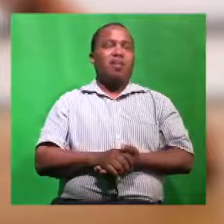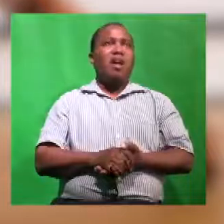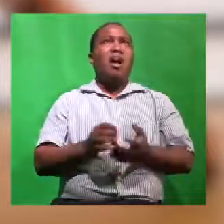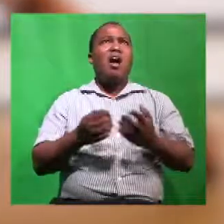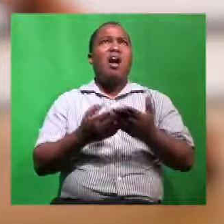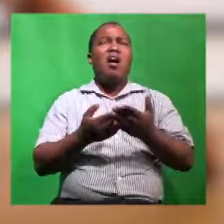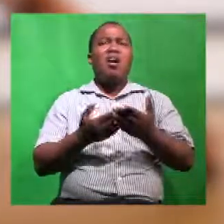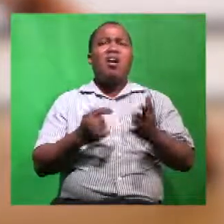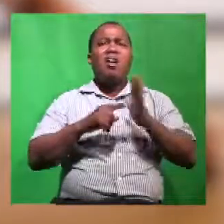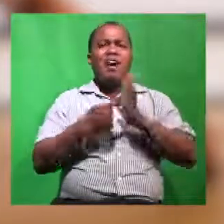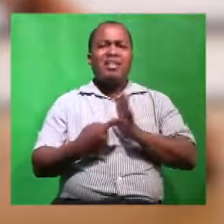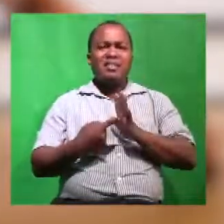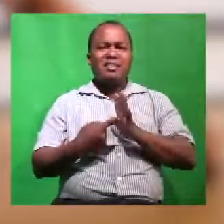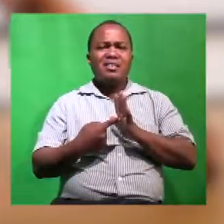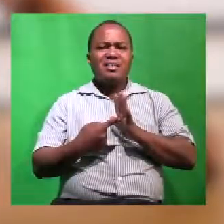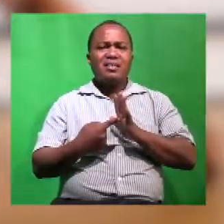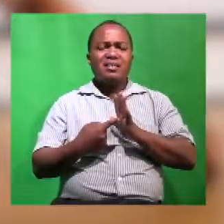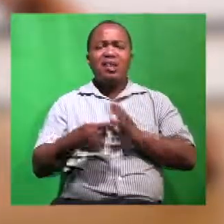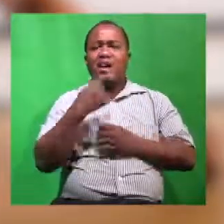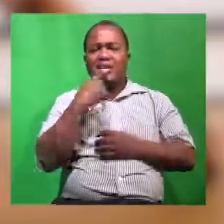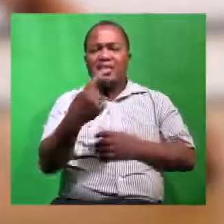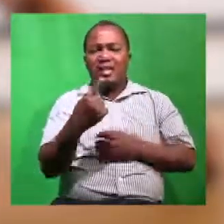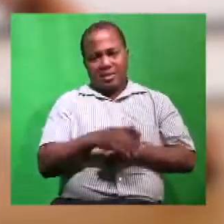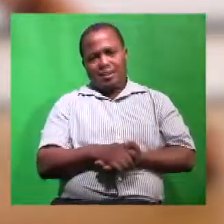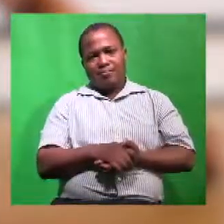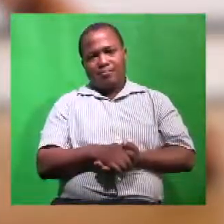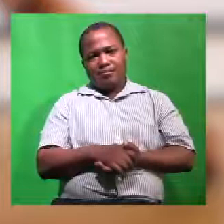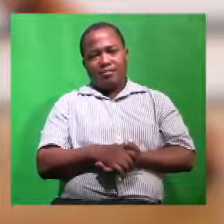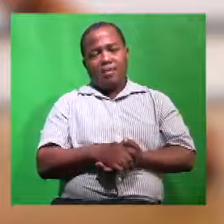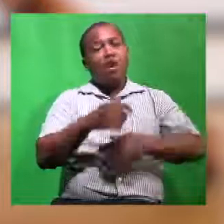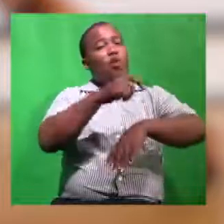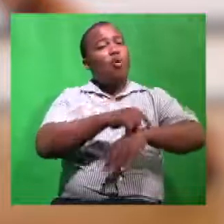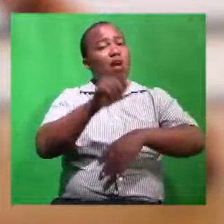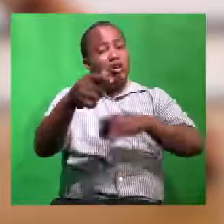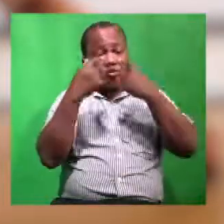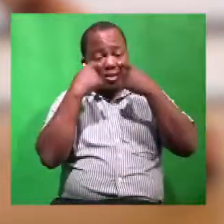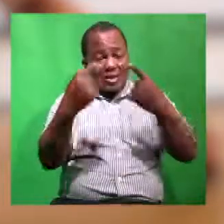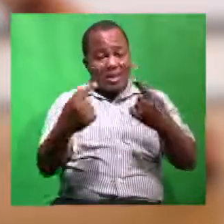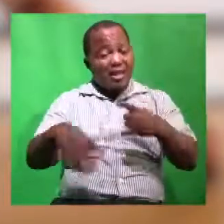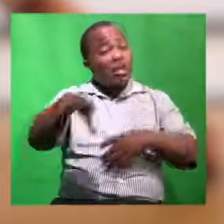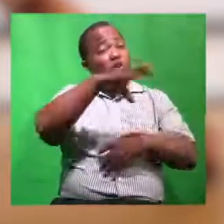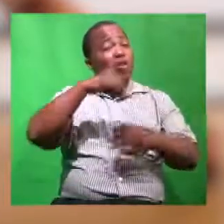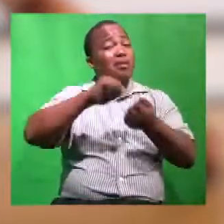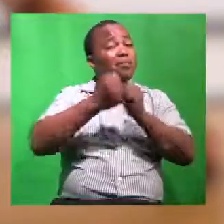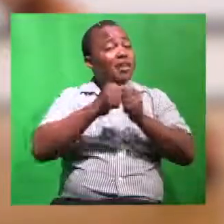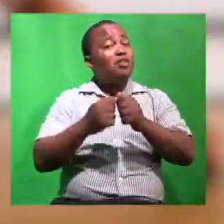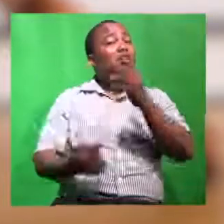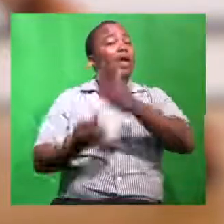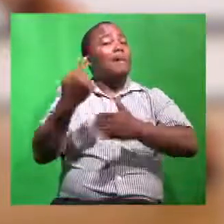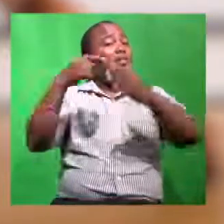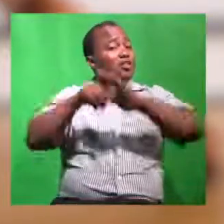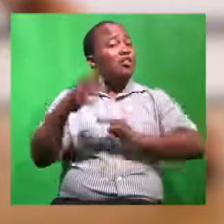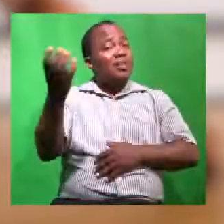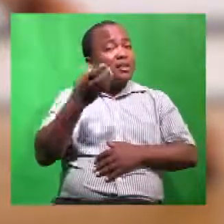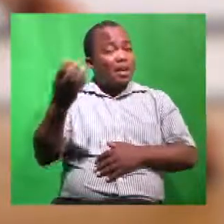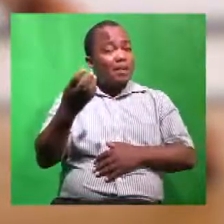such as what I can say, when you see those problems happen in our societies,